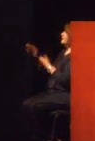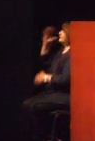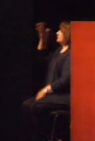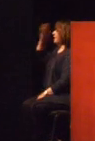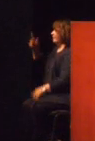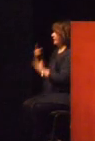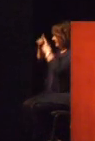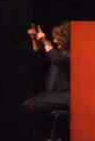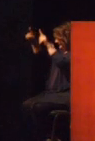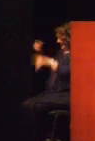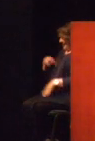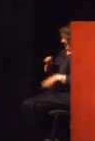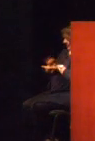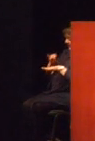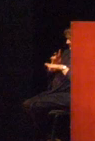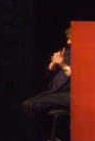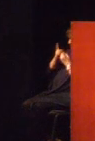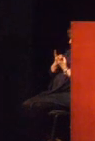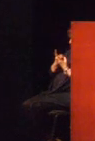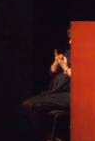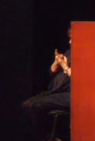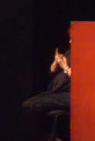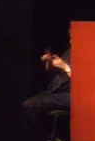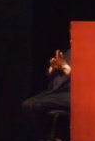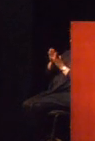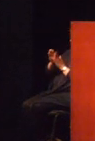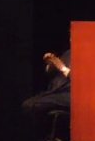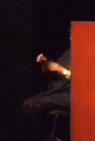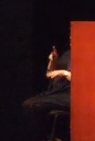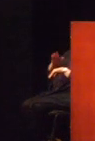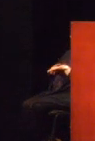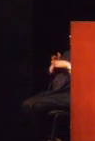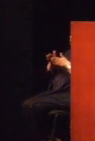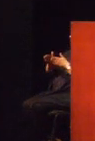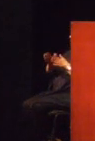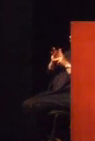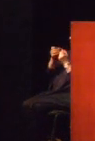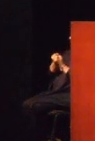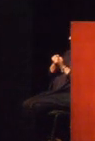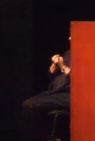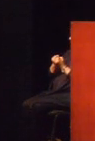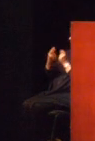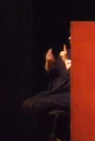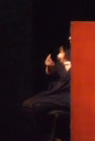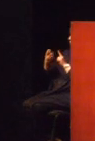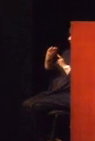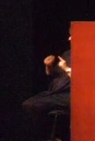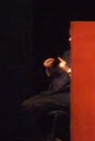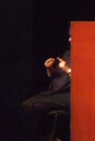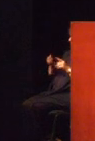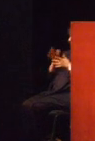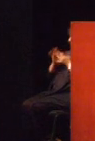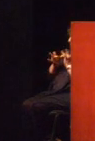Our counseling department, they developed Back on Track workshops, both in person and online, for our students who are on academic probation